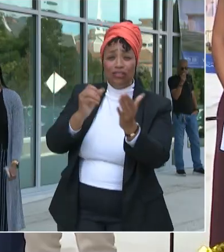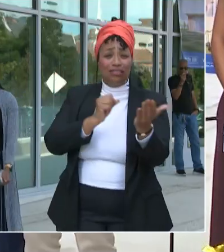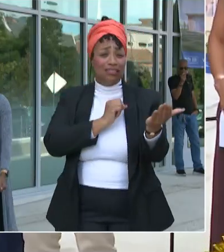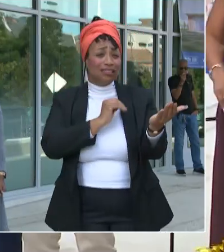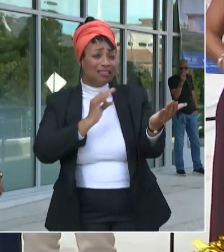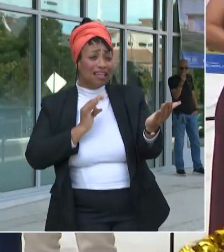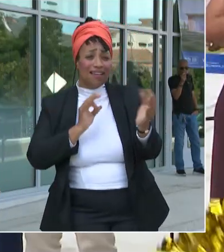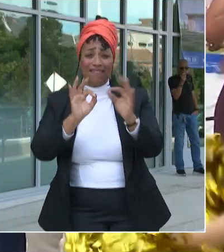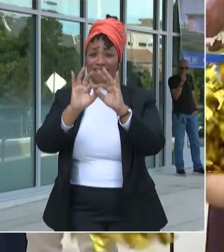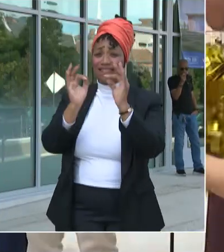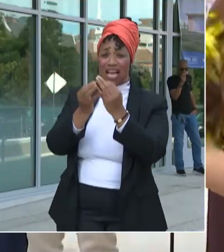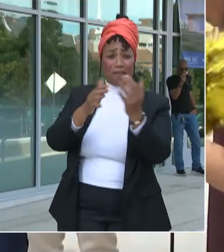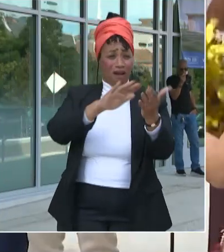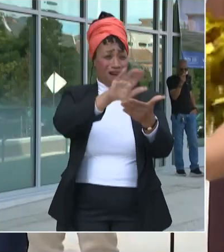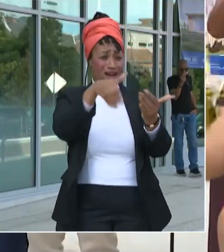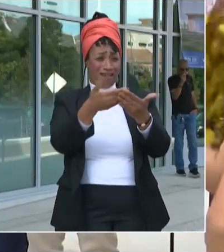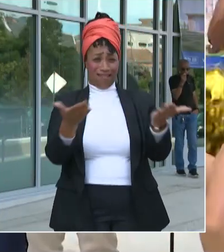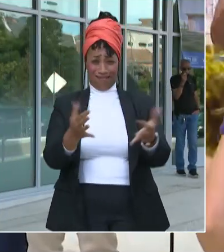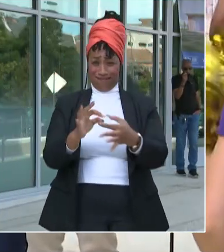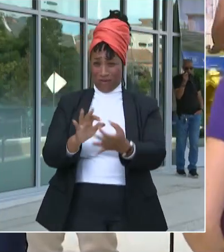a big round of applause.